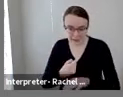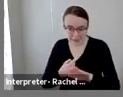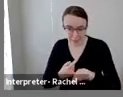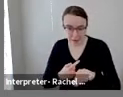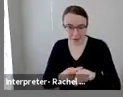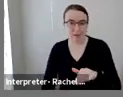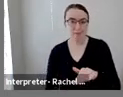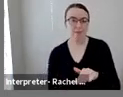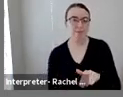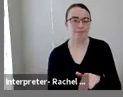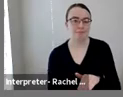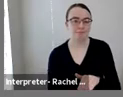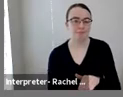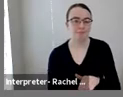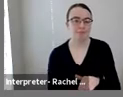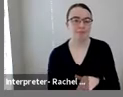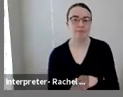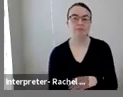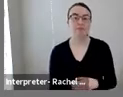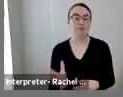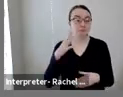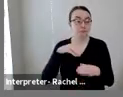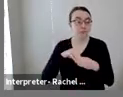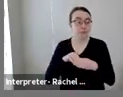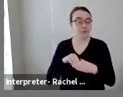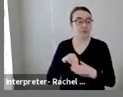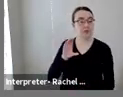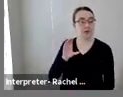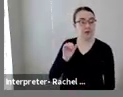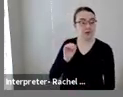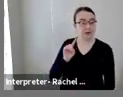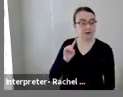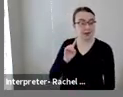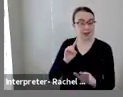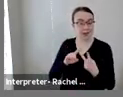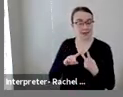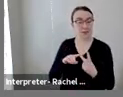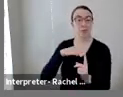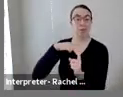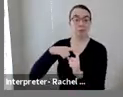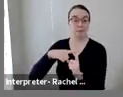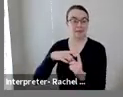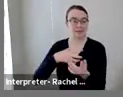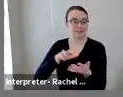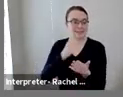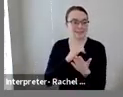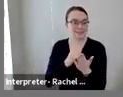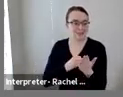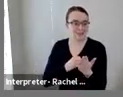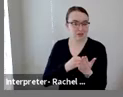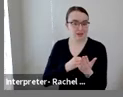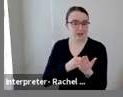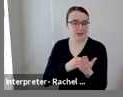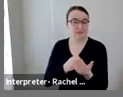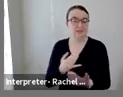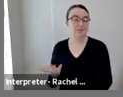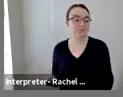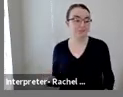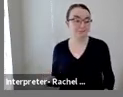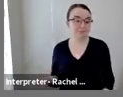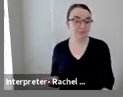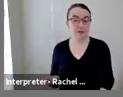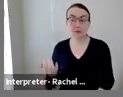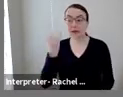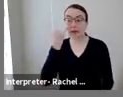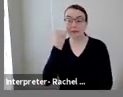pack of CAD and sketching. And the genesis here is I'm stuck in Taiwan